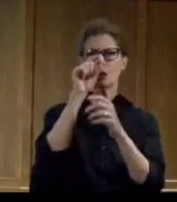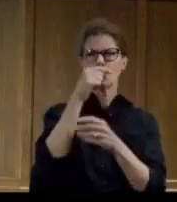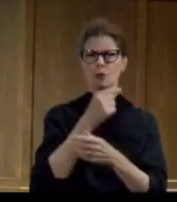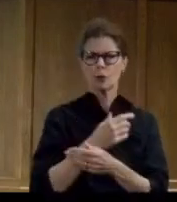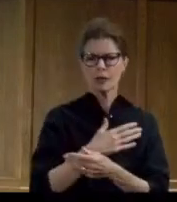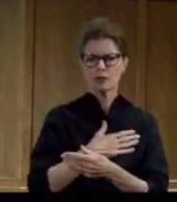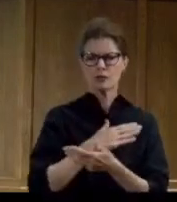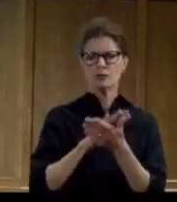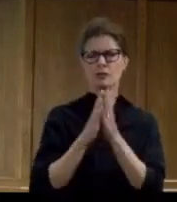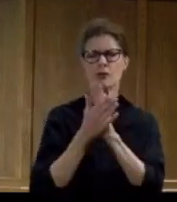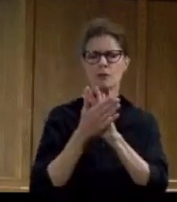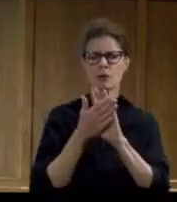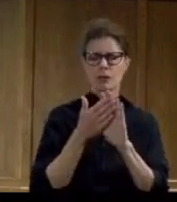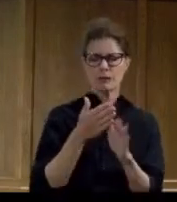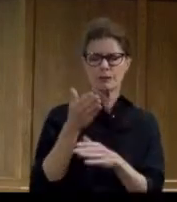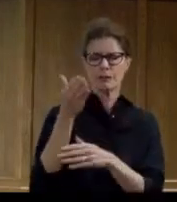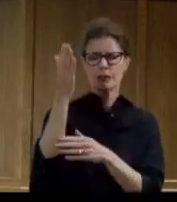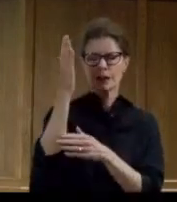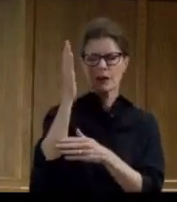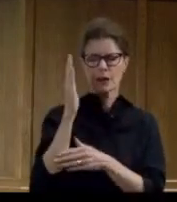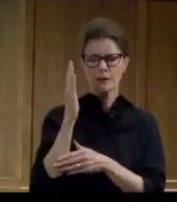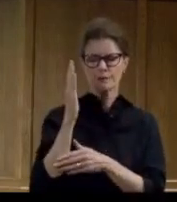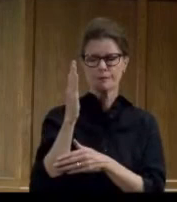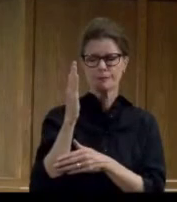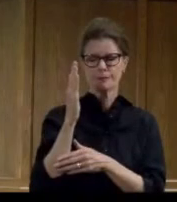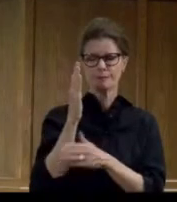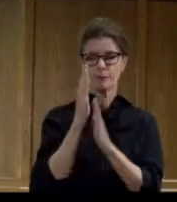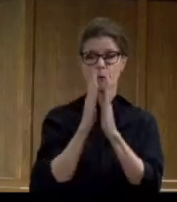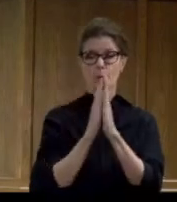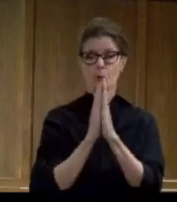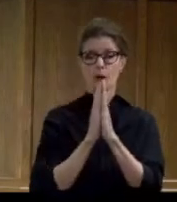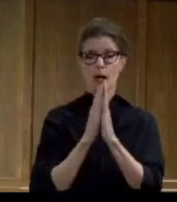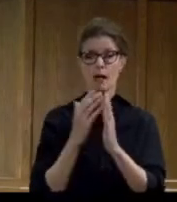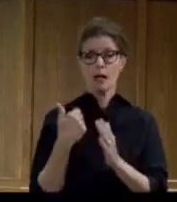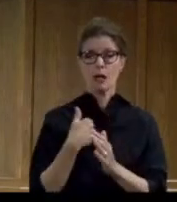the kind of people who look for the forgotten